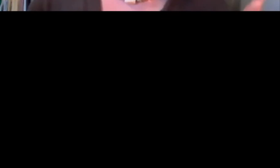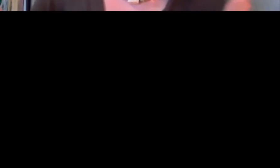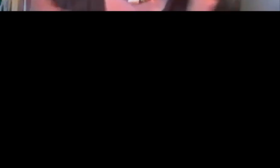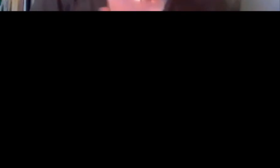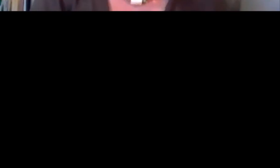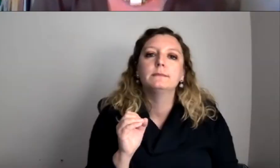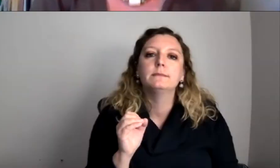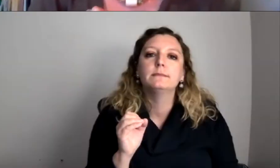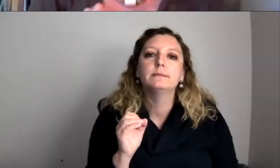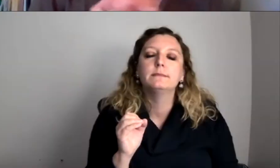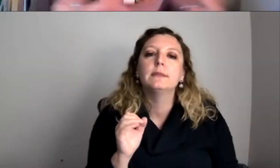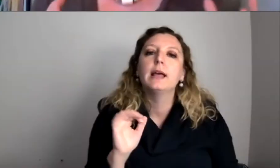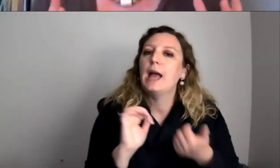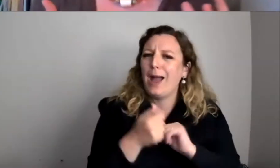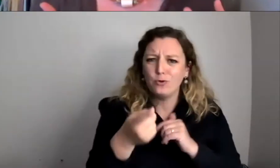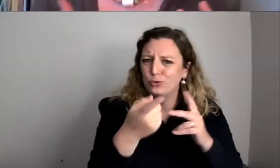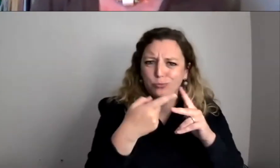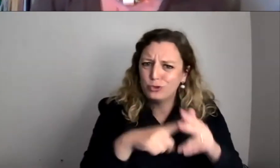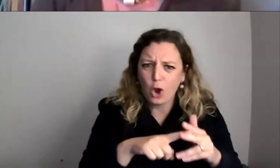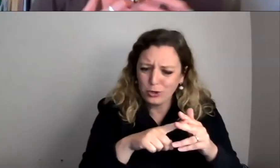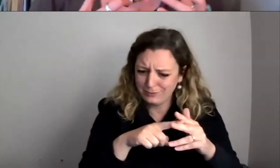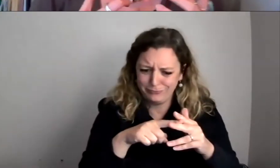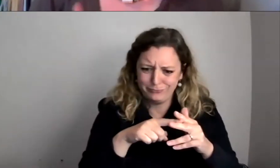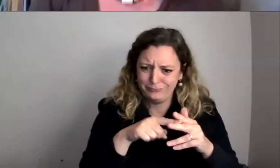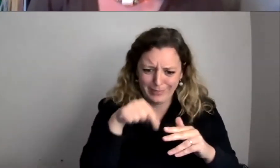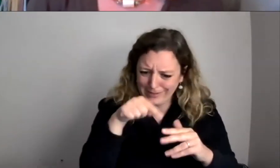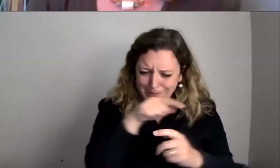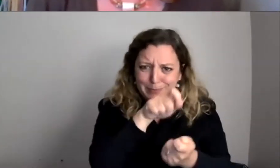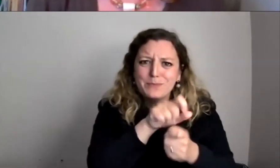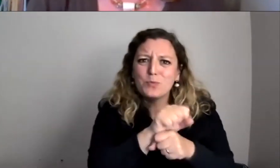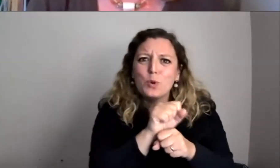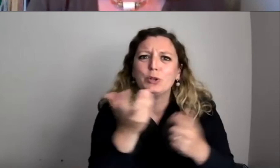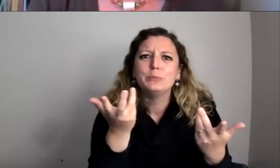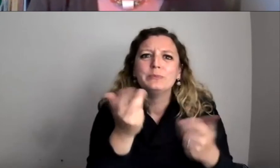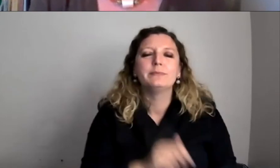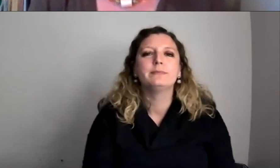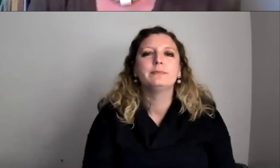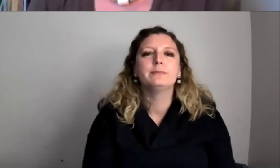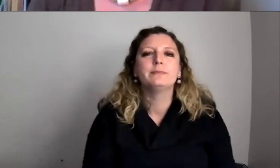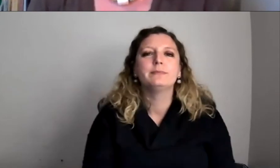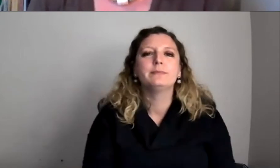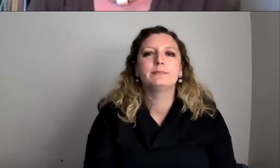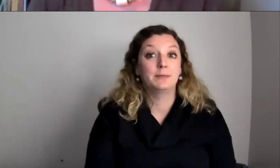Okay, so kind of give us a little bit of backstory here. How did you get started in this particular